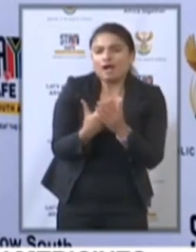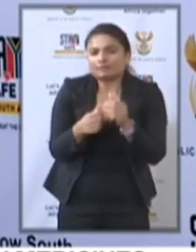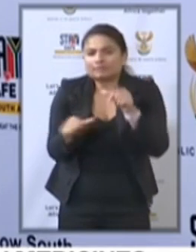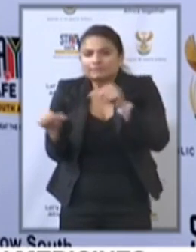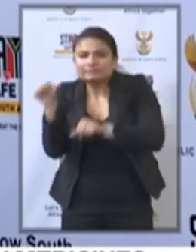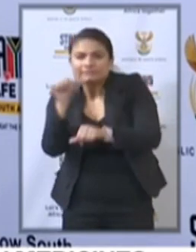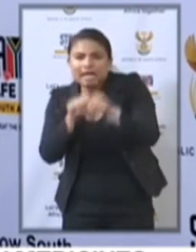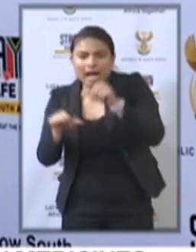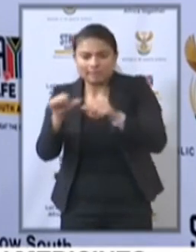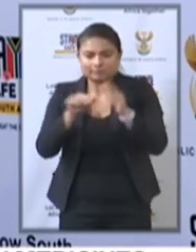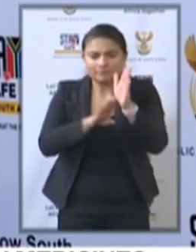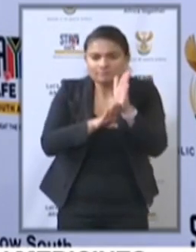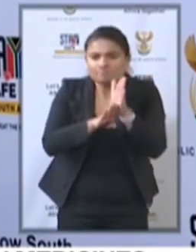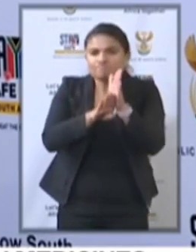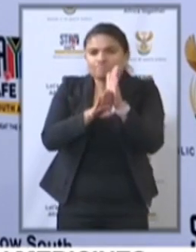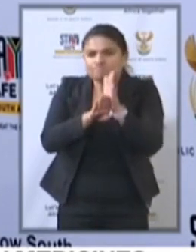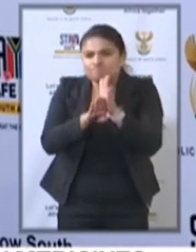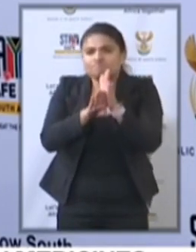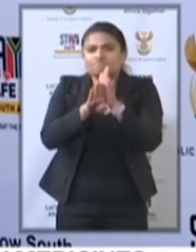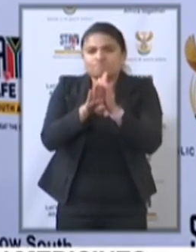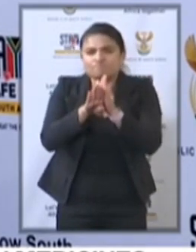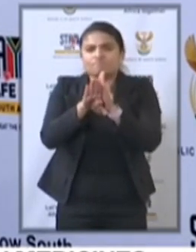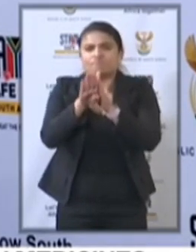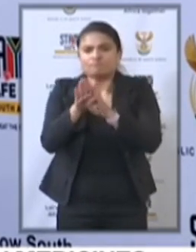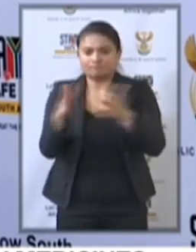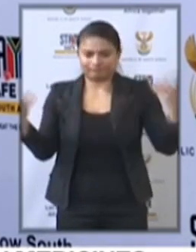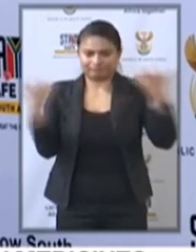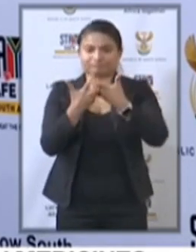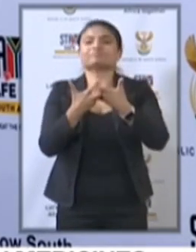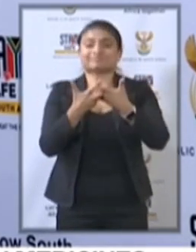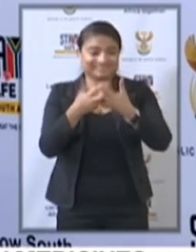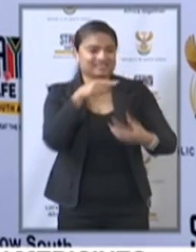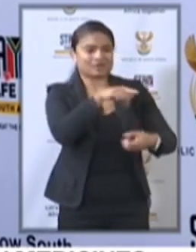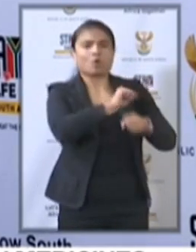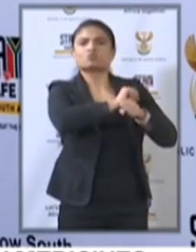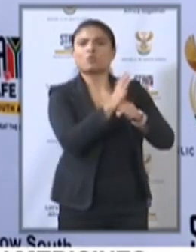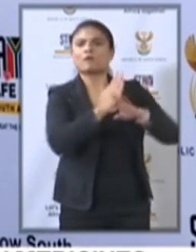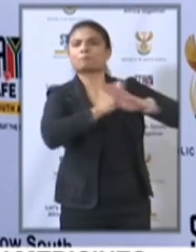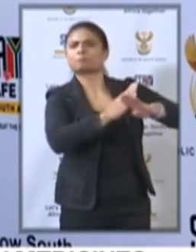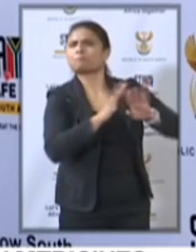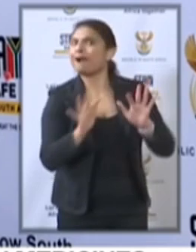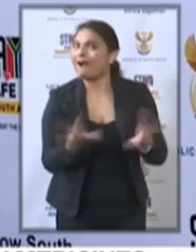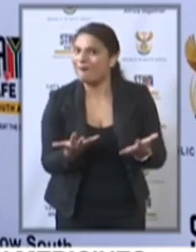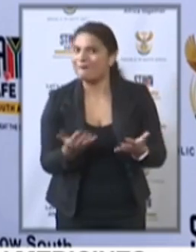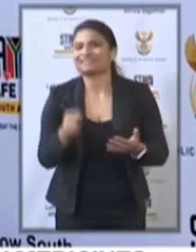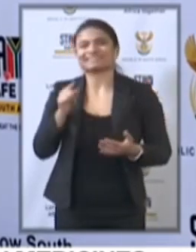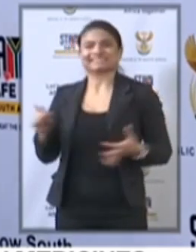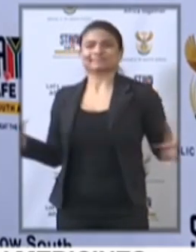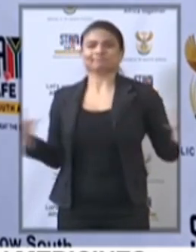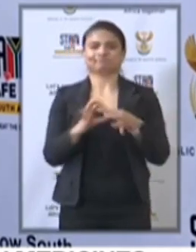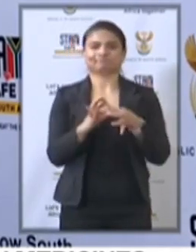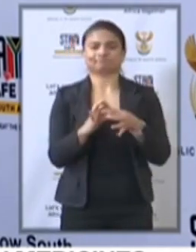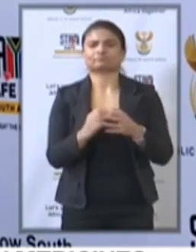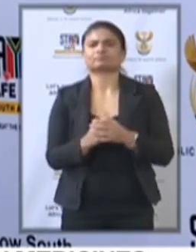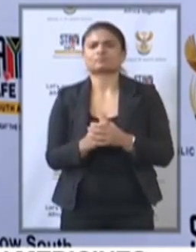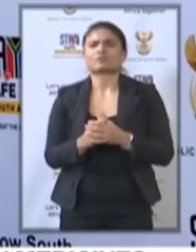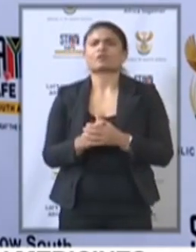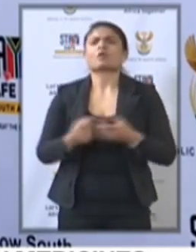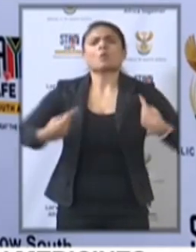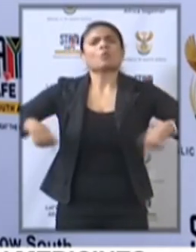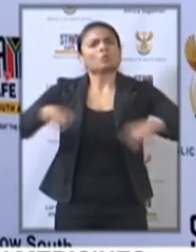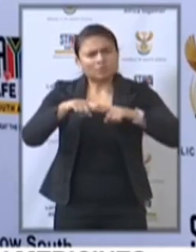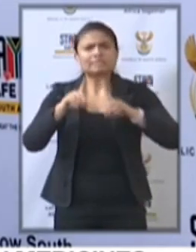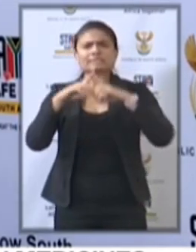in fighting the current coronavirus, COVID-19. We continue as the Department of Science